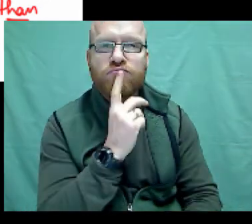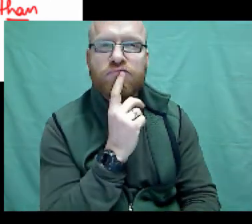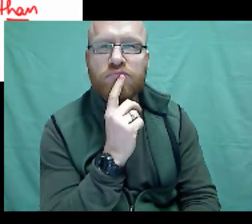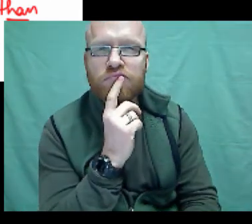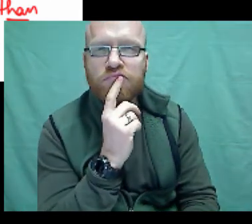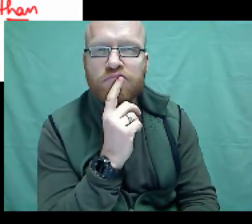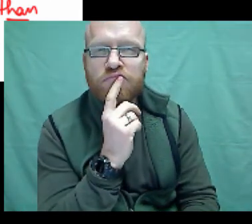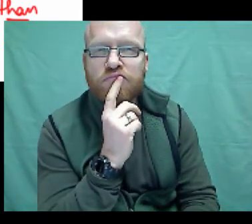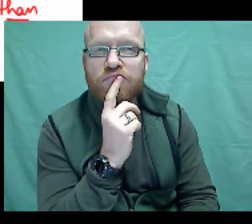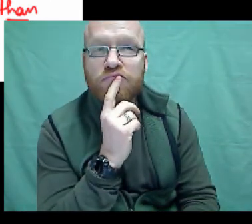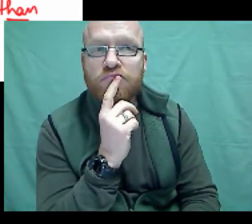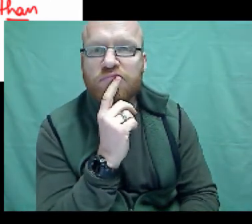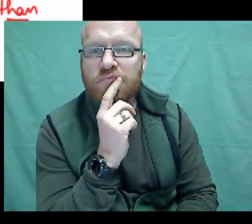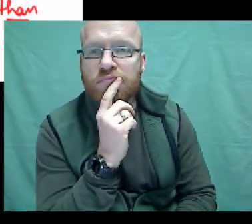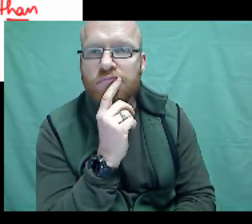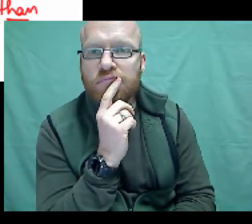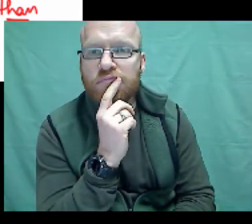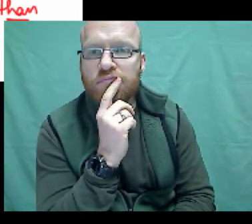1,243.